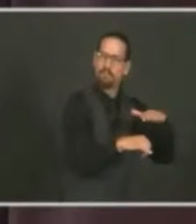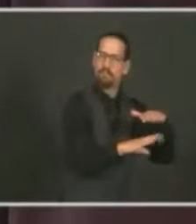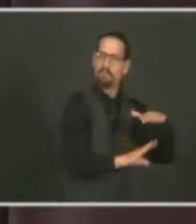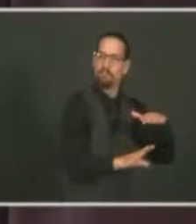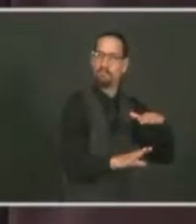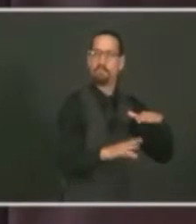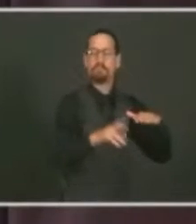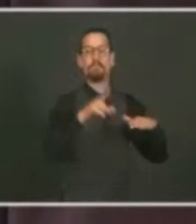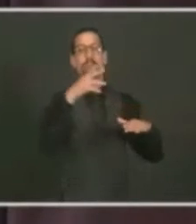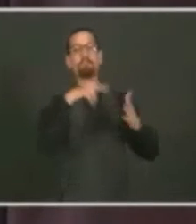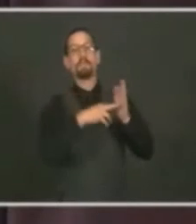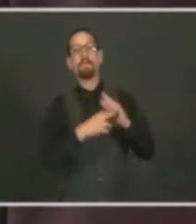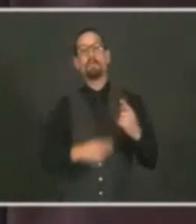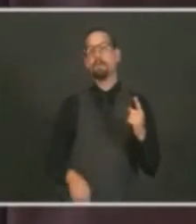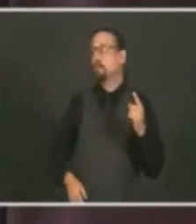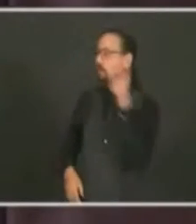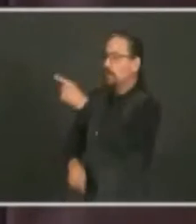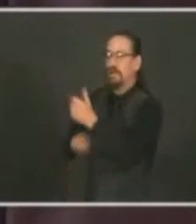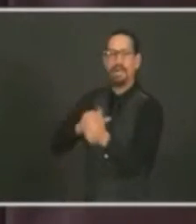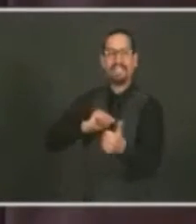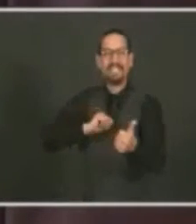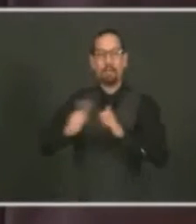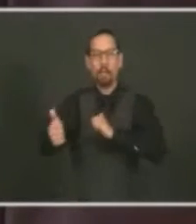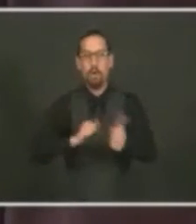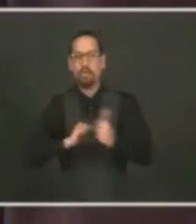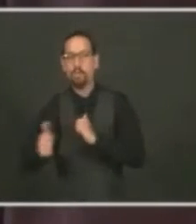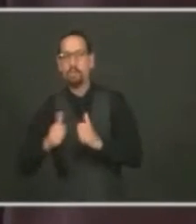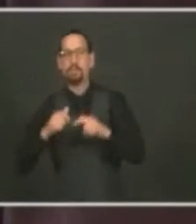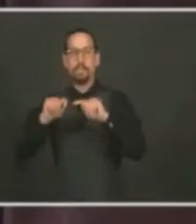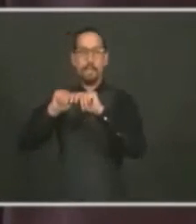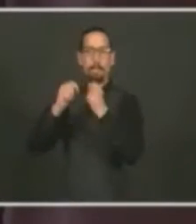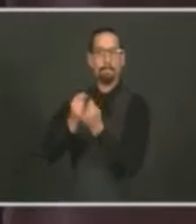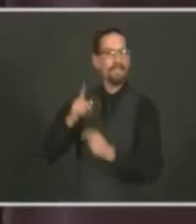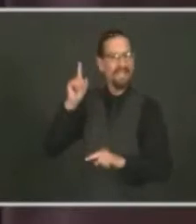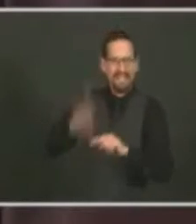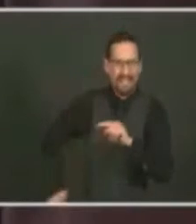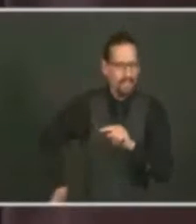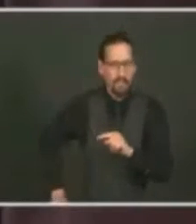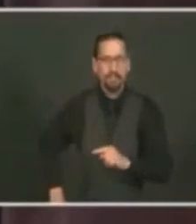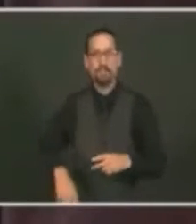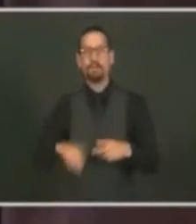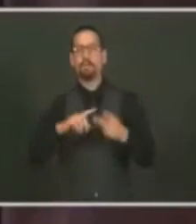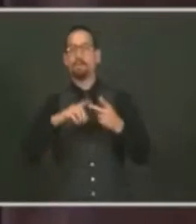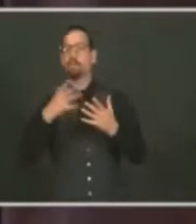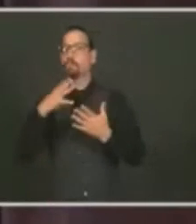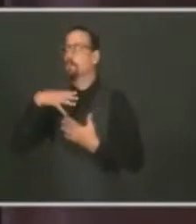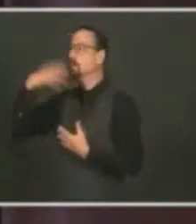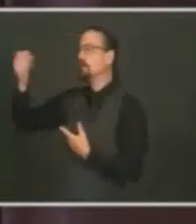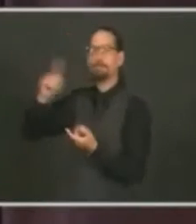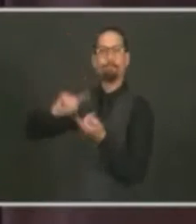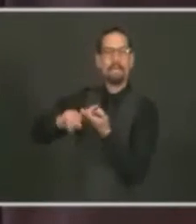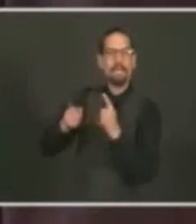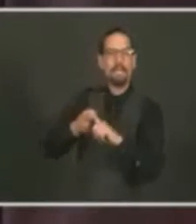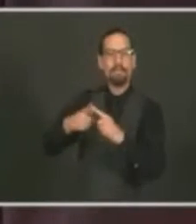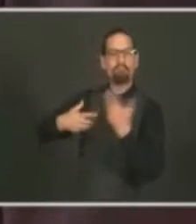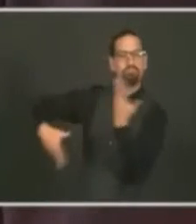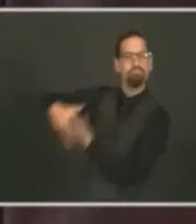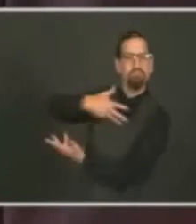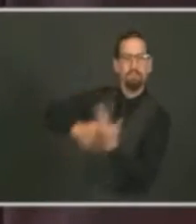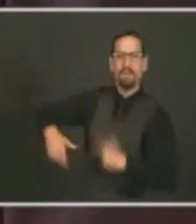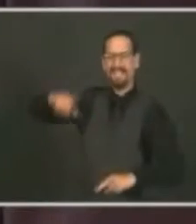out with your friends, you can't socialize, you can't go out or to the store,